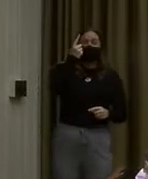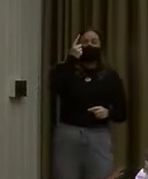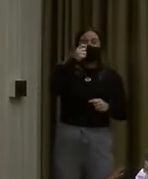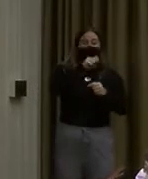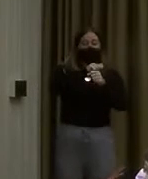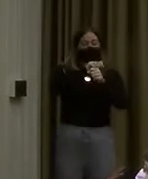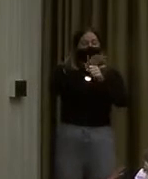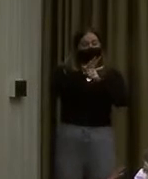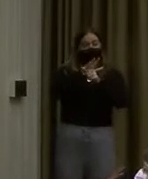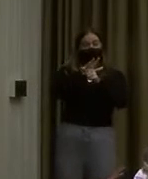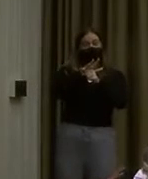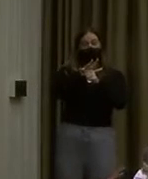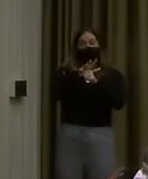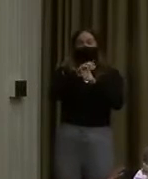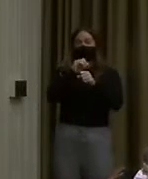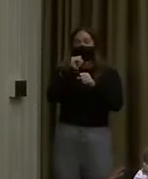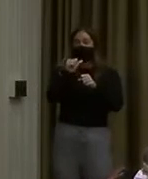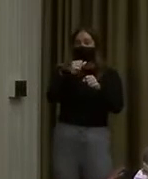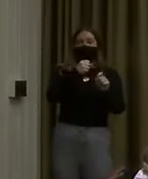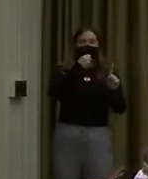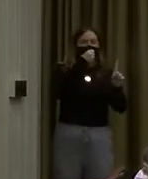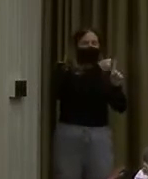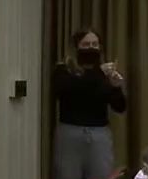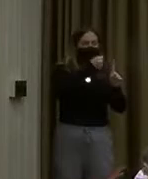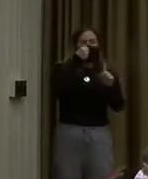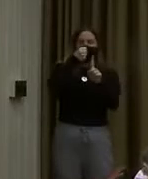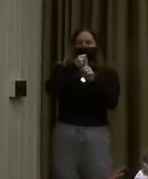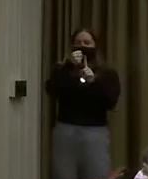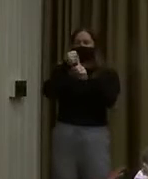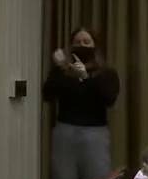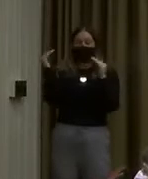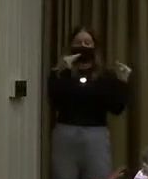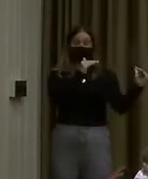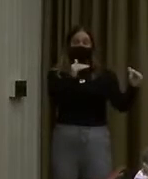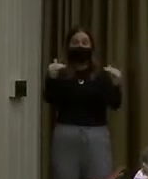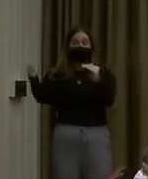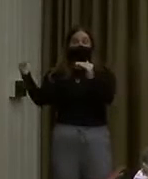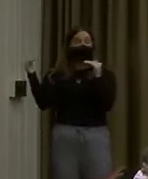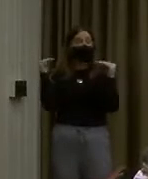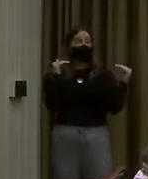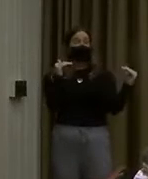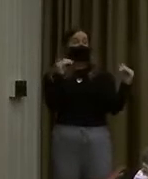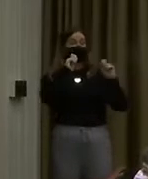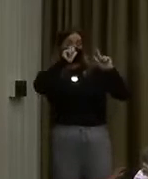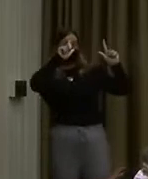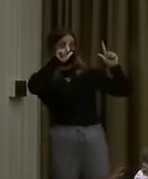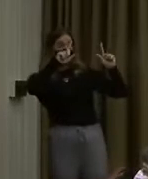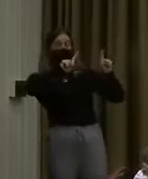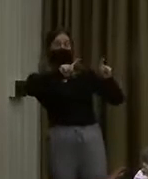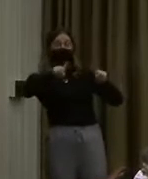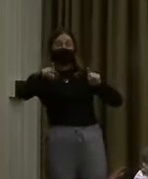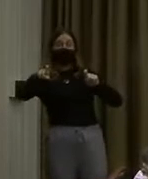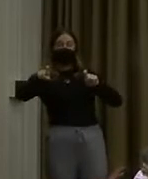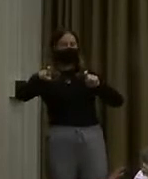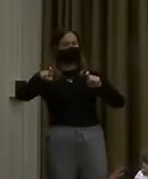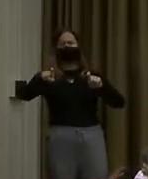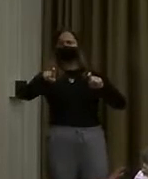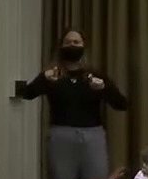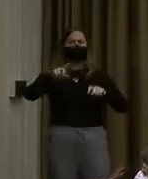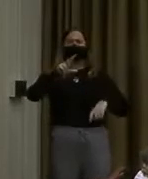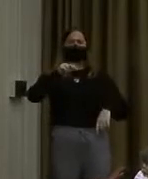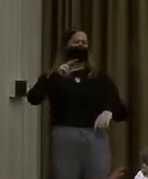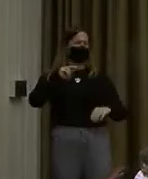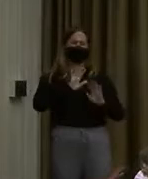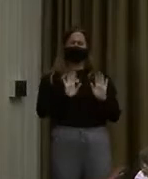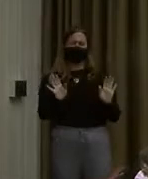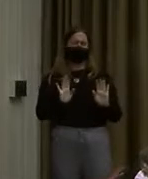COVID-19 has not been striking all groups equally? Is it? Well, no, not really when you think